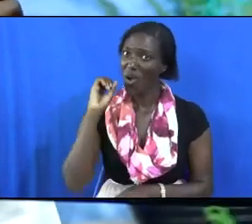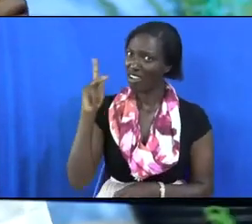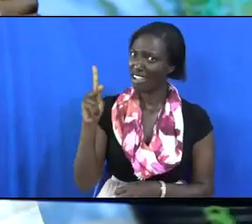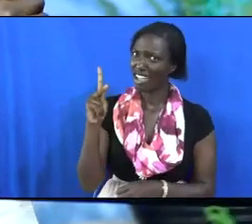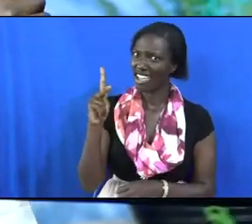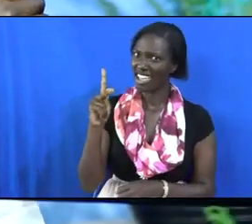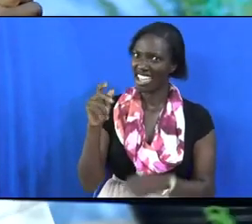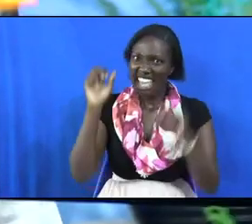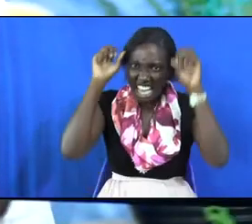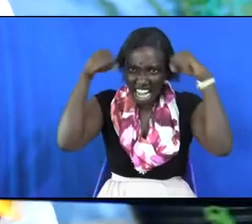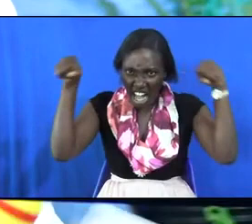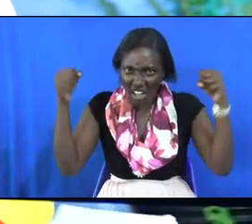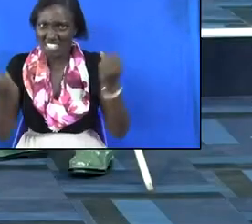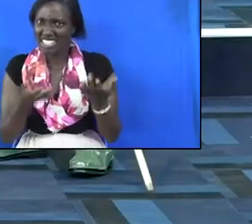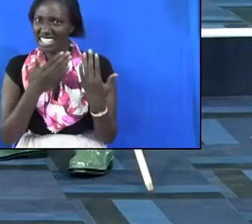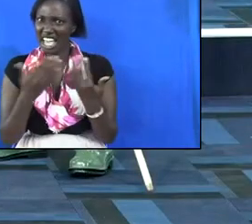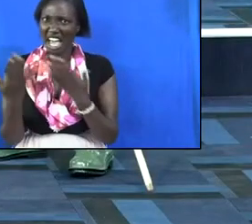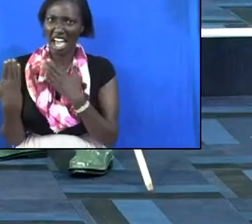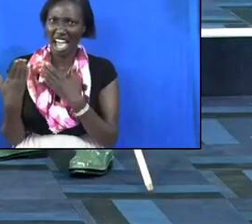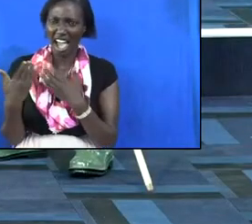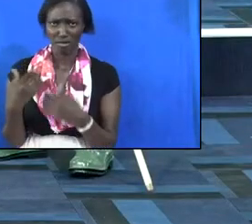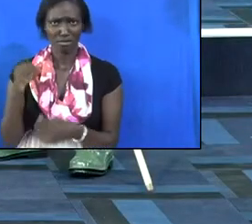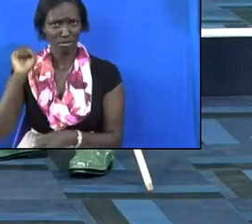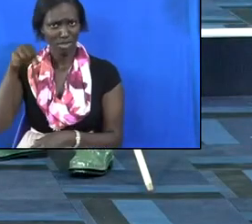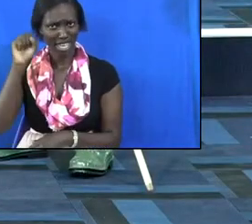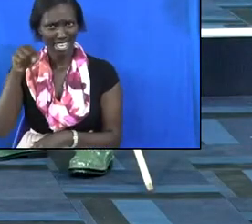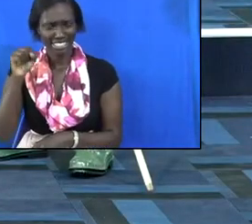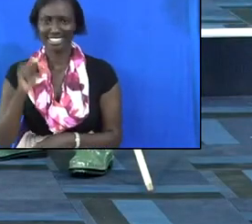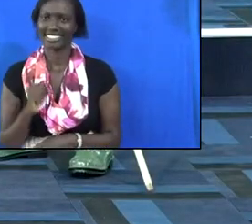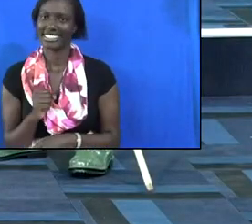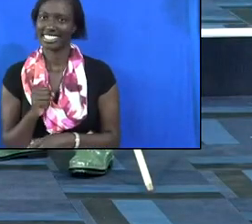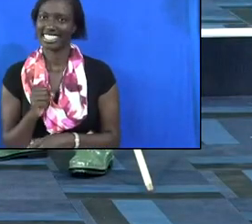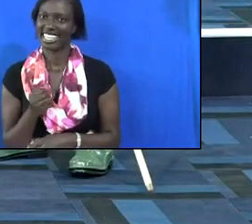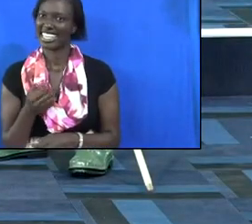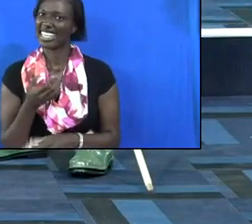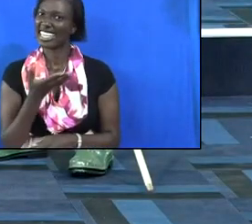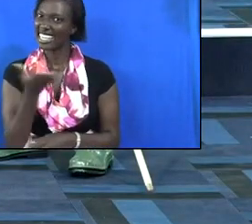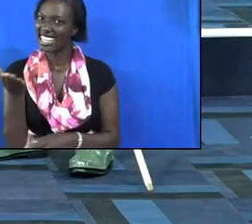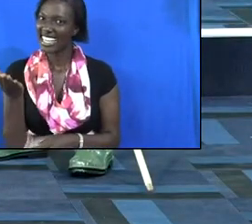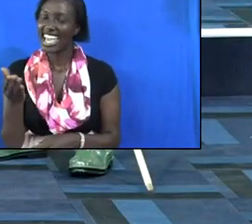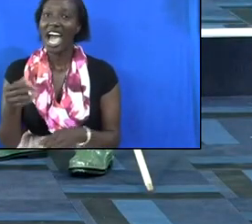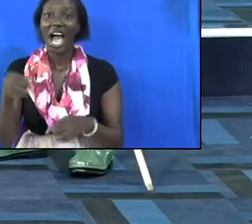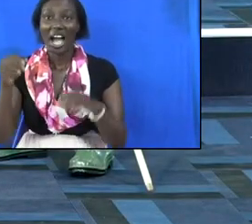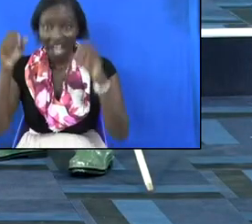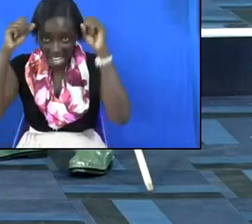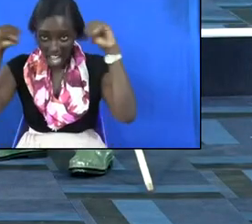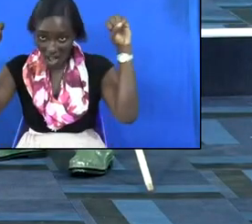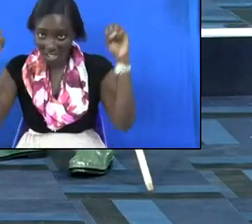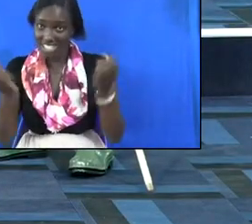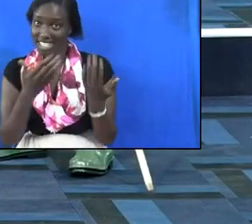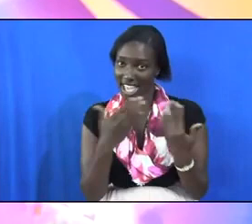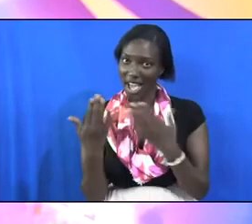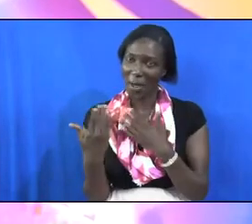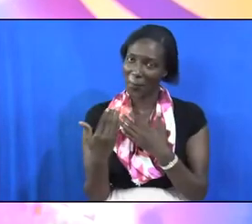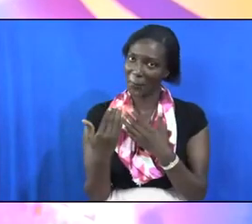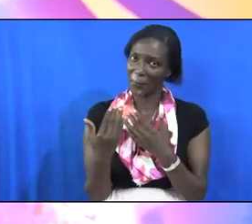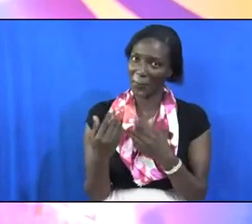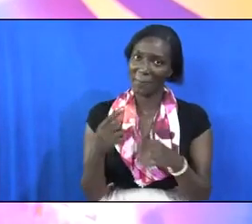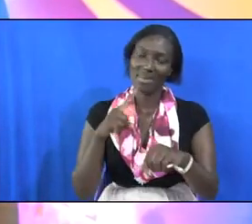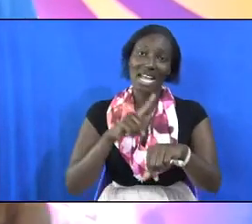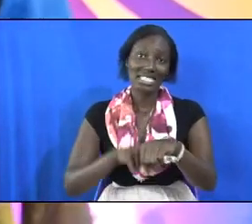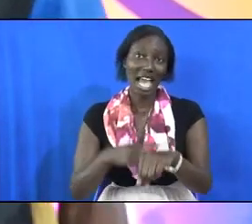mean cows take a bath? Yes. Boys and girls, cows take a bath. Long time ago when we were